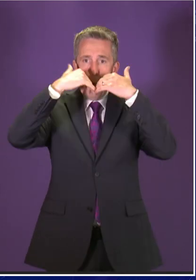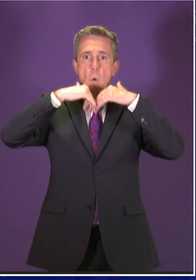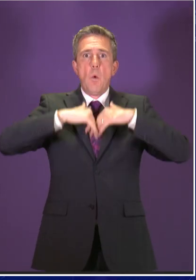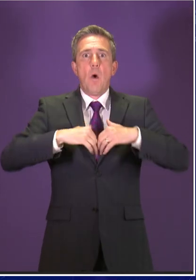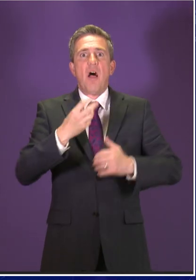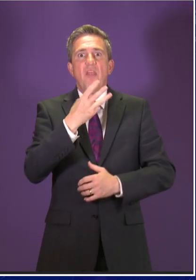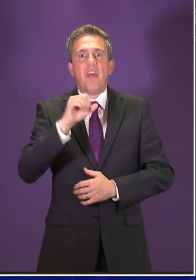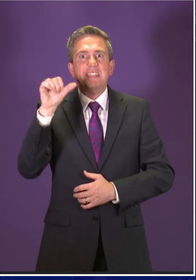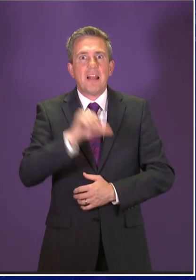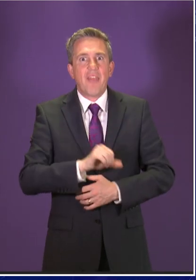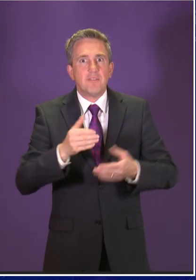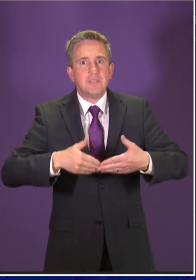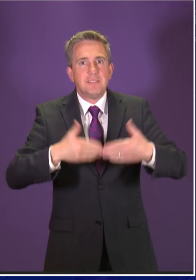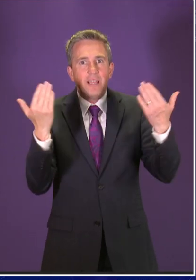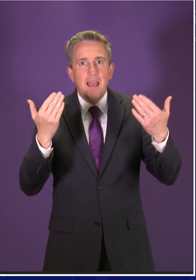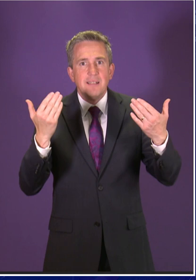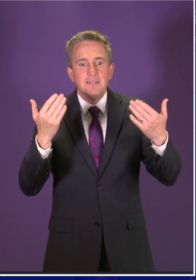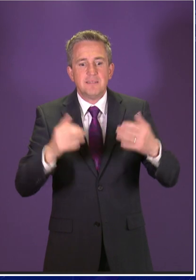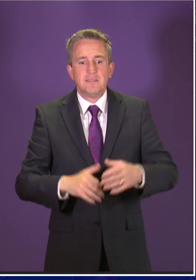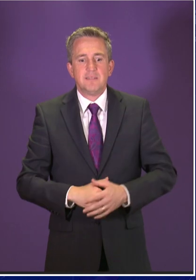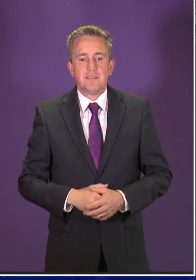30,000 days.